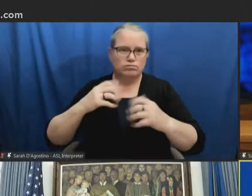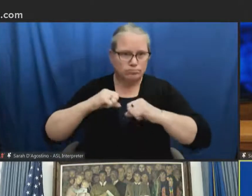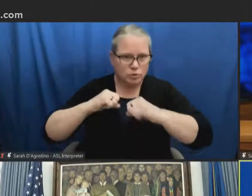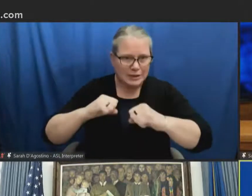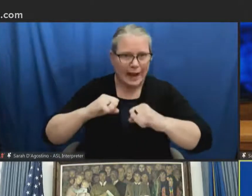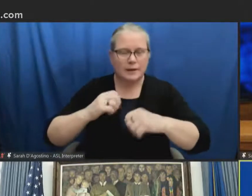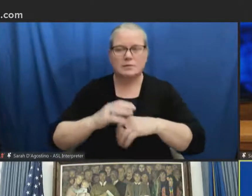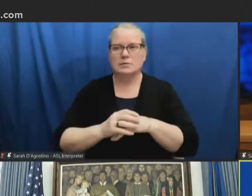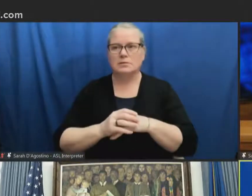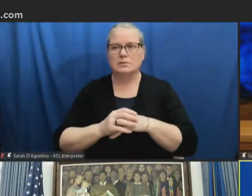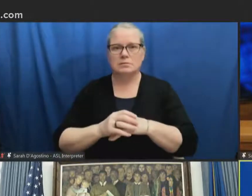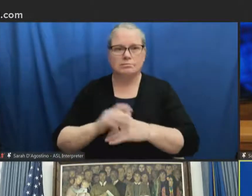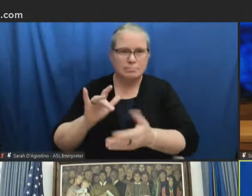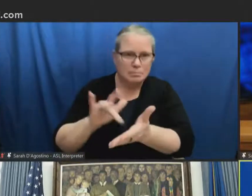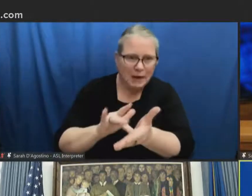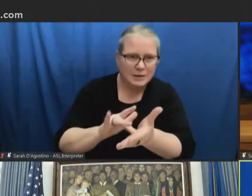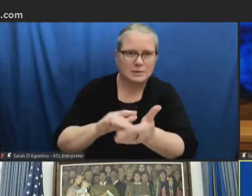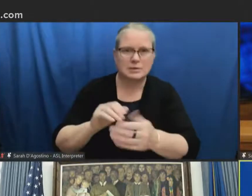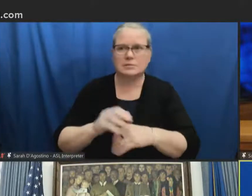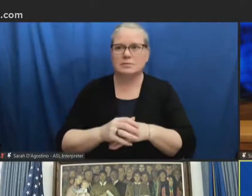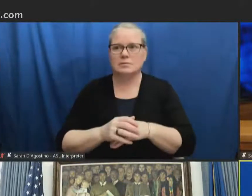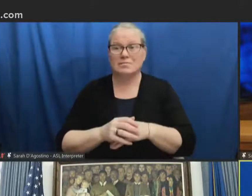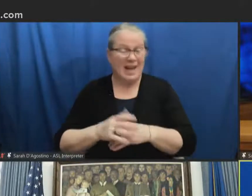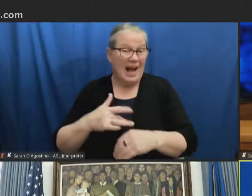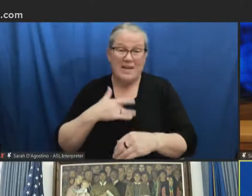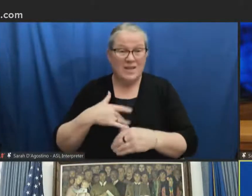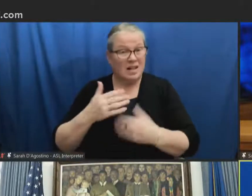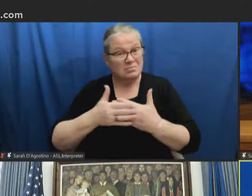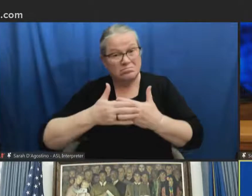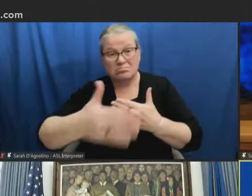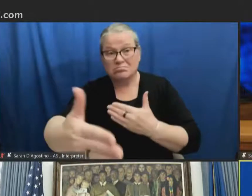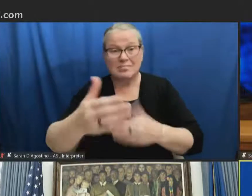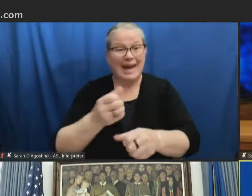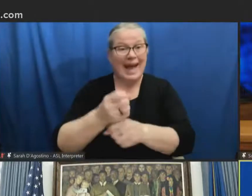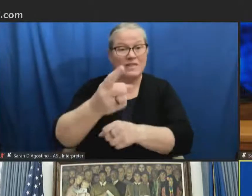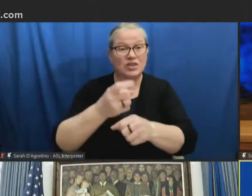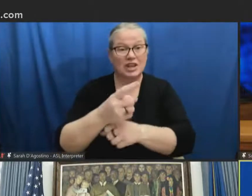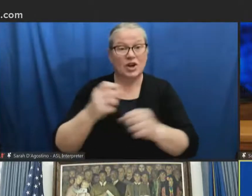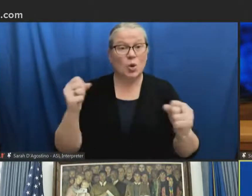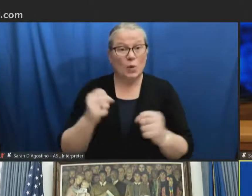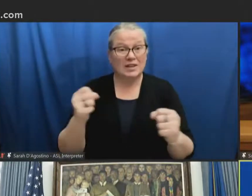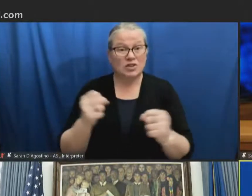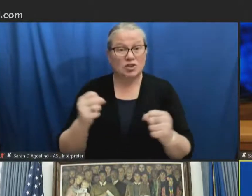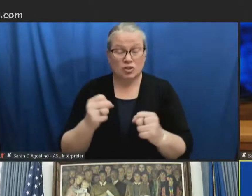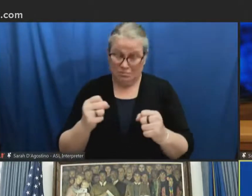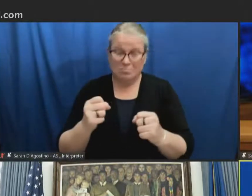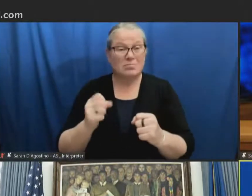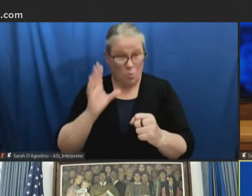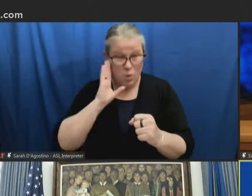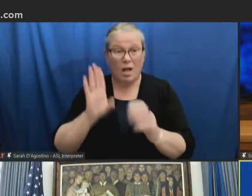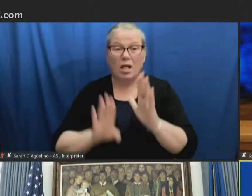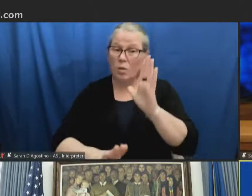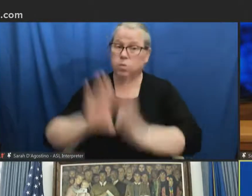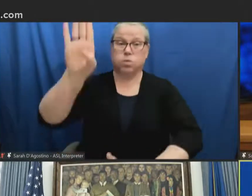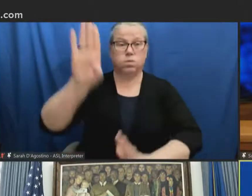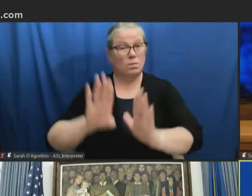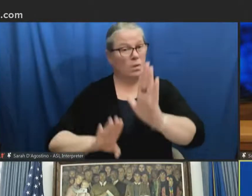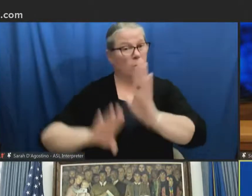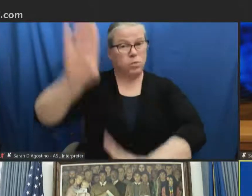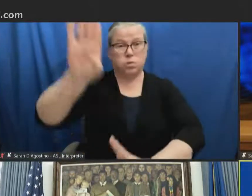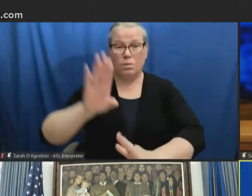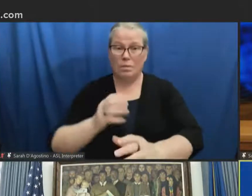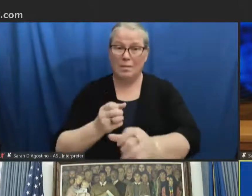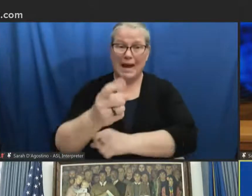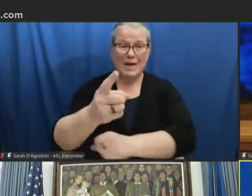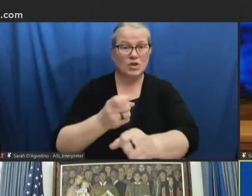we have to be prepared for that we are going to have to prepare to know that we are going to see surges when we see